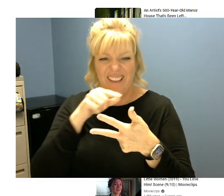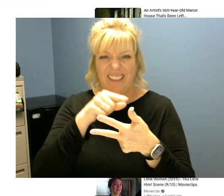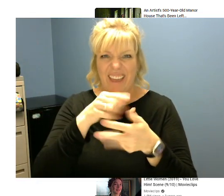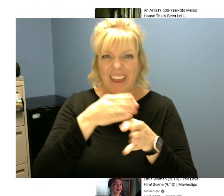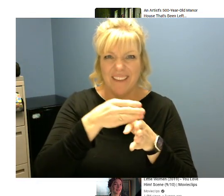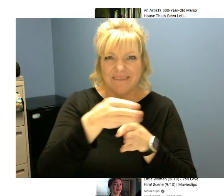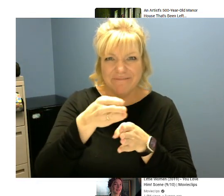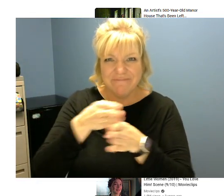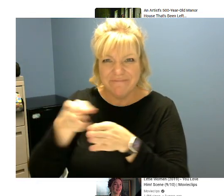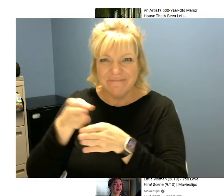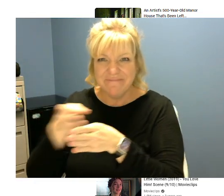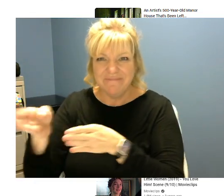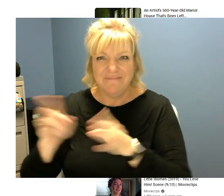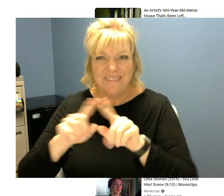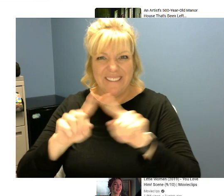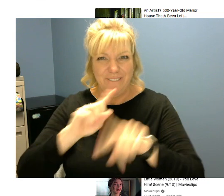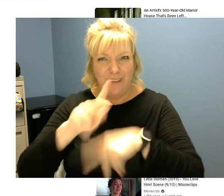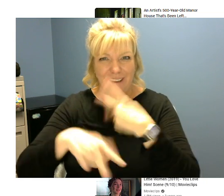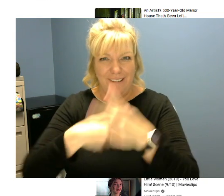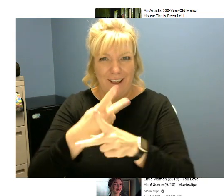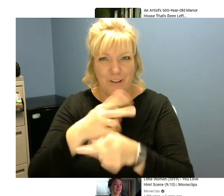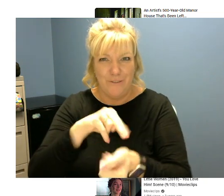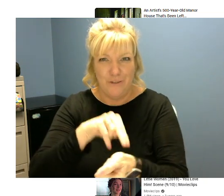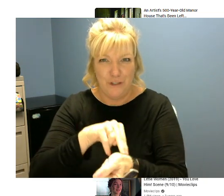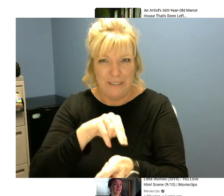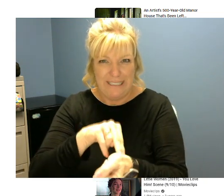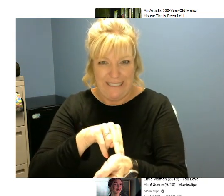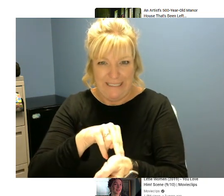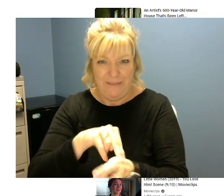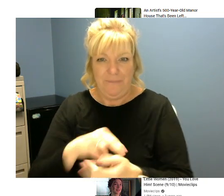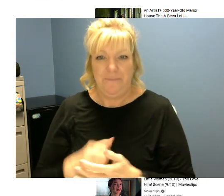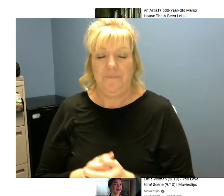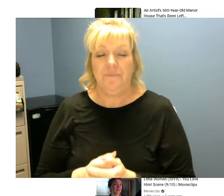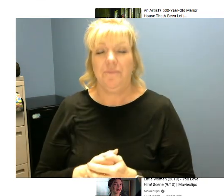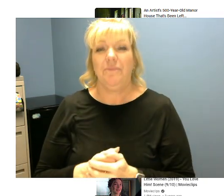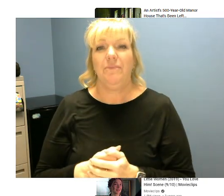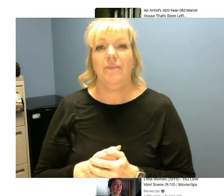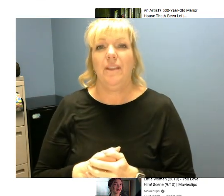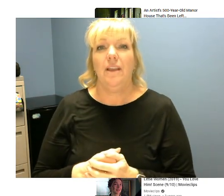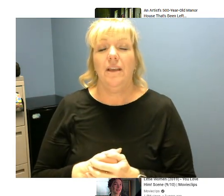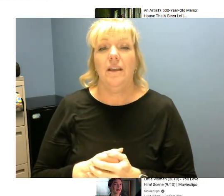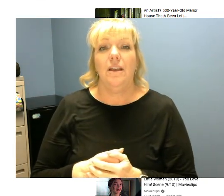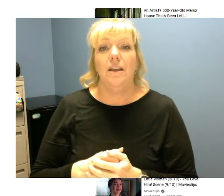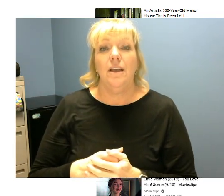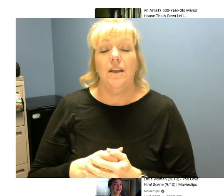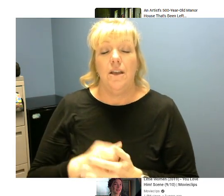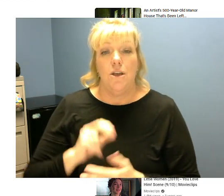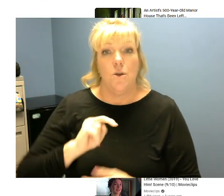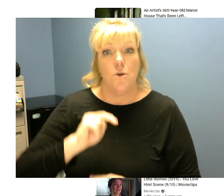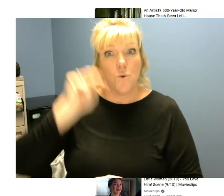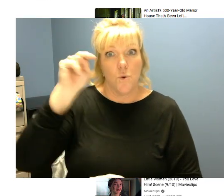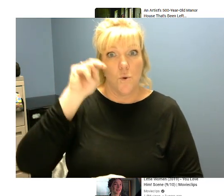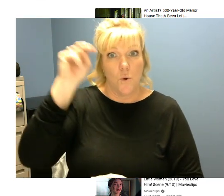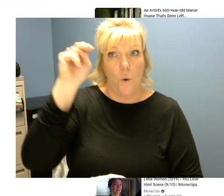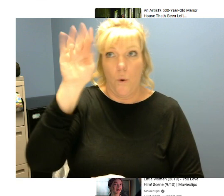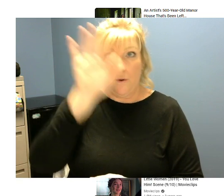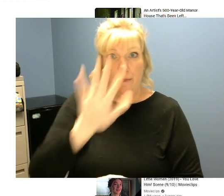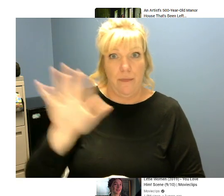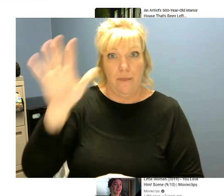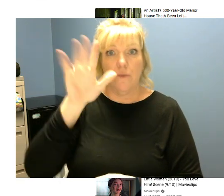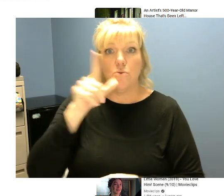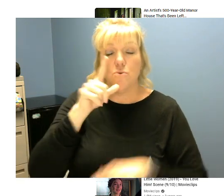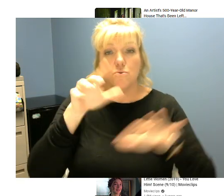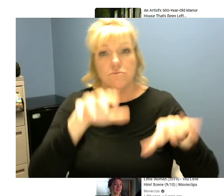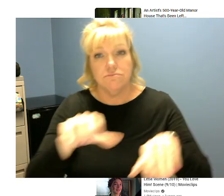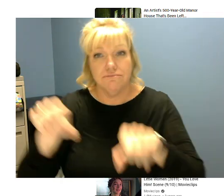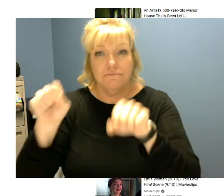nursing. So, first, Nursing in the North is organized in large part by Dorothea Dix.